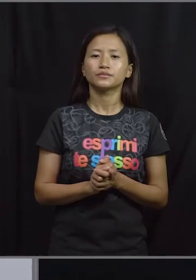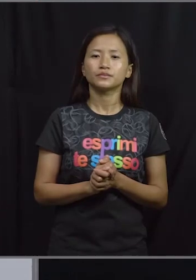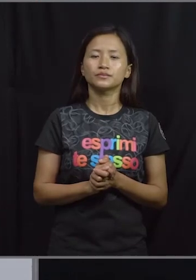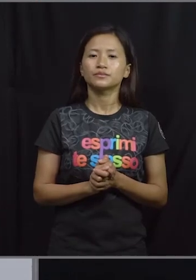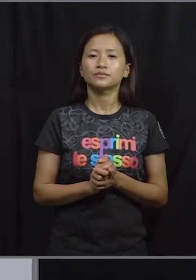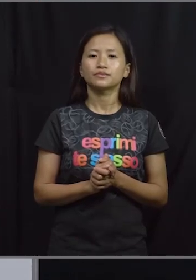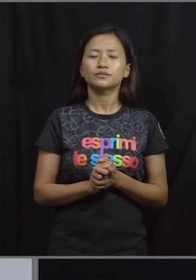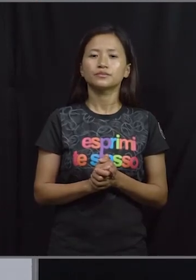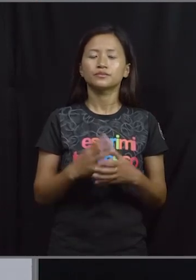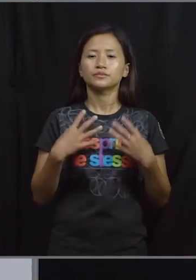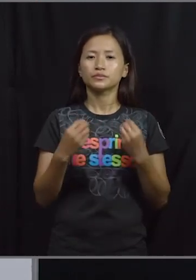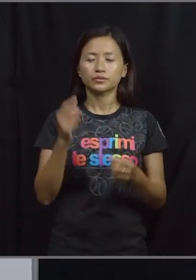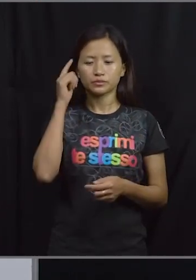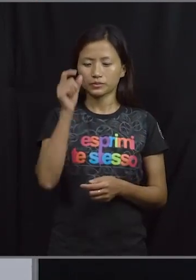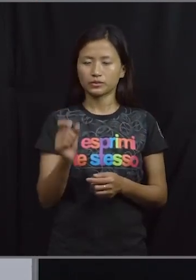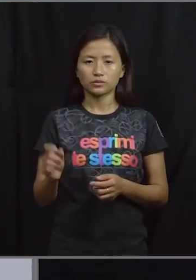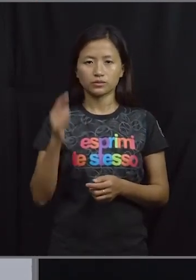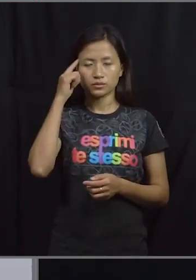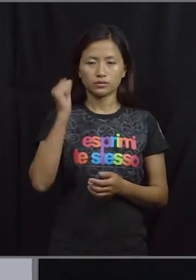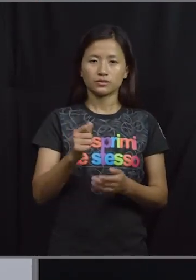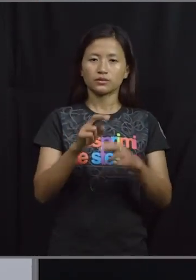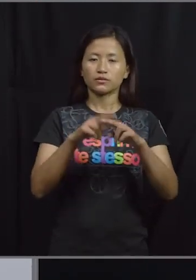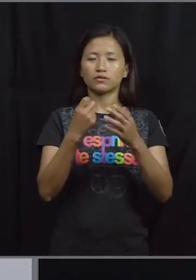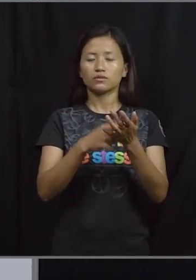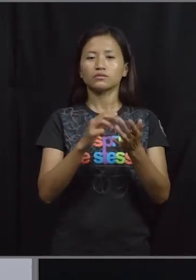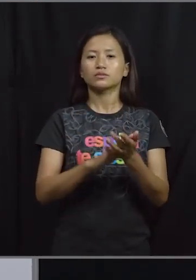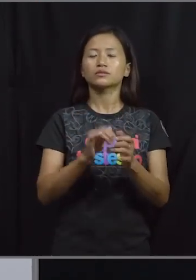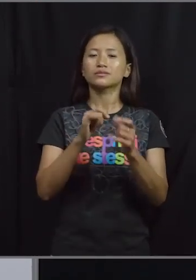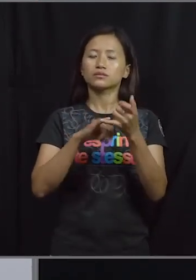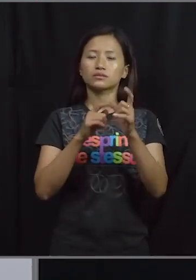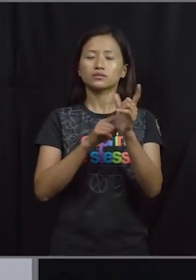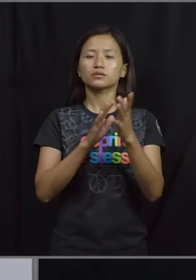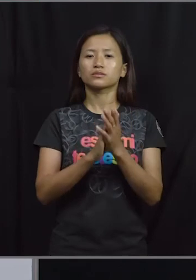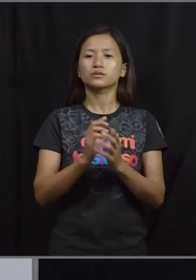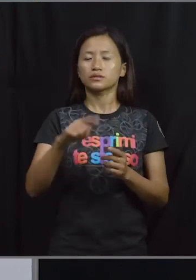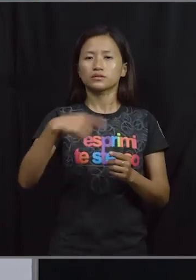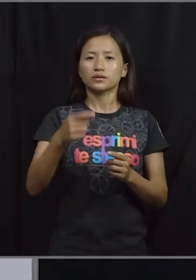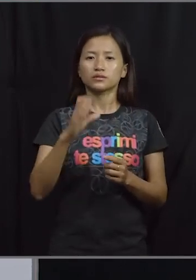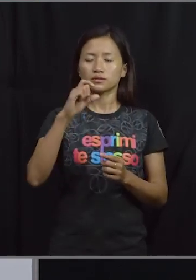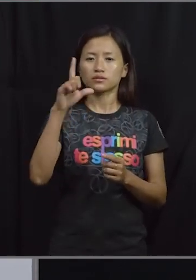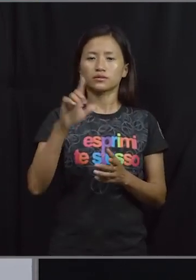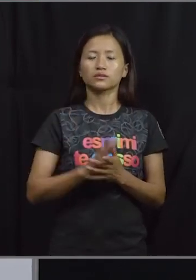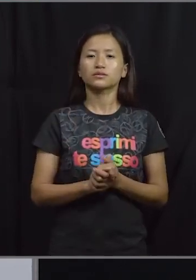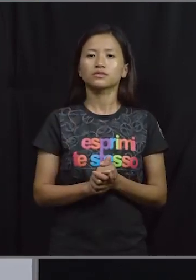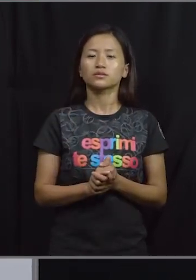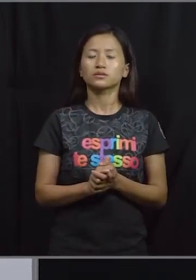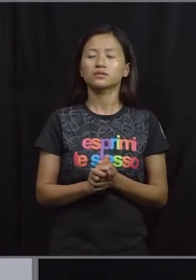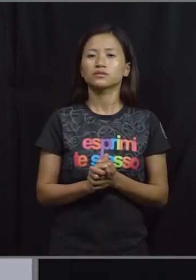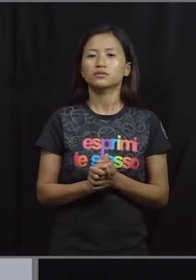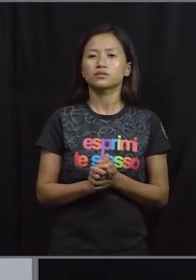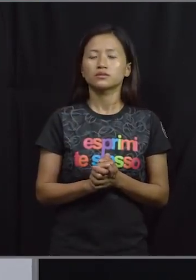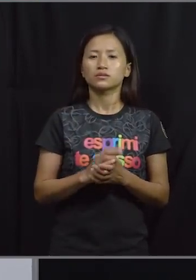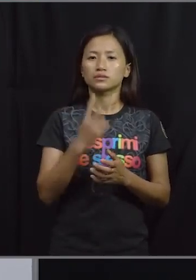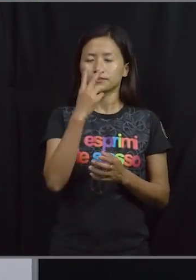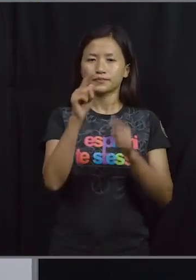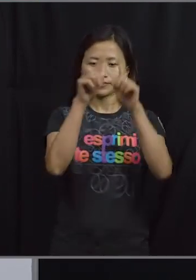Okay, I want you people to remember this formula to solve the system of linear equations in the next session. Okay, A inverse equal to 1 by